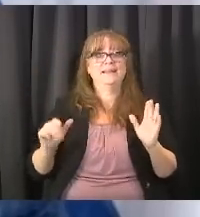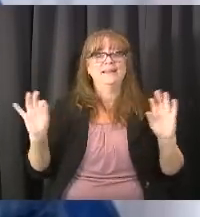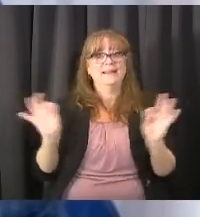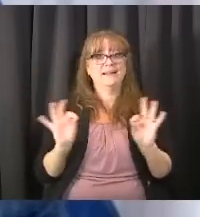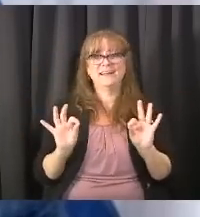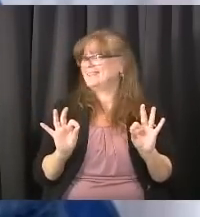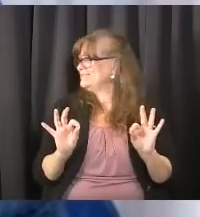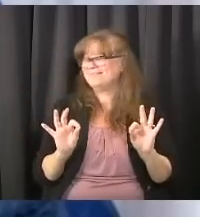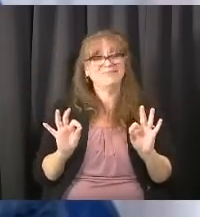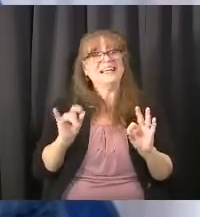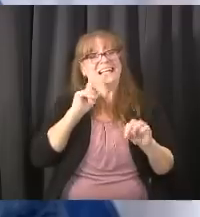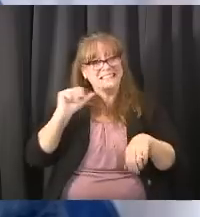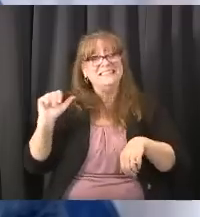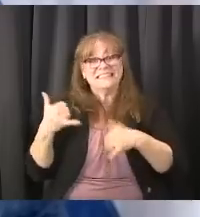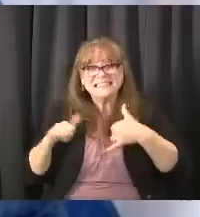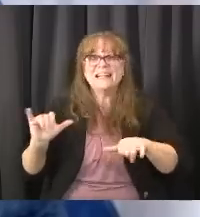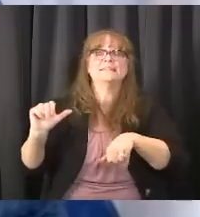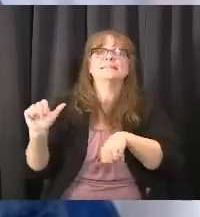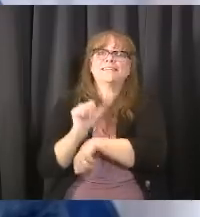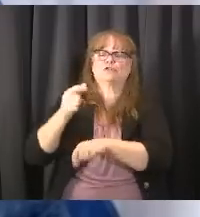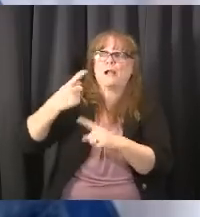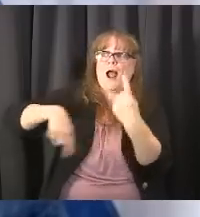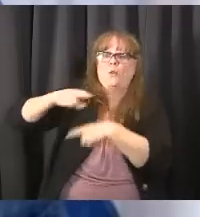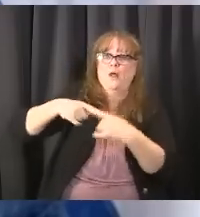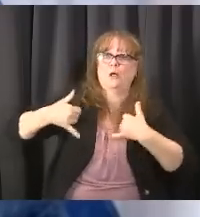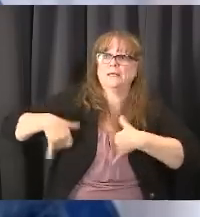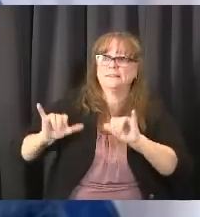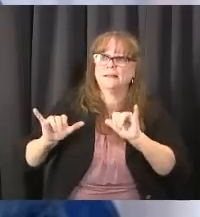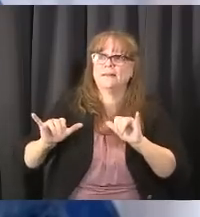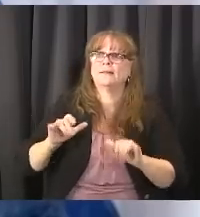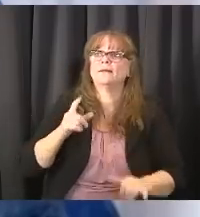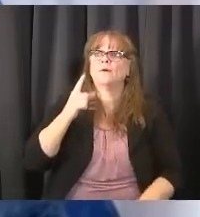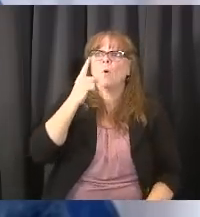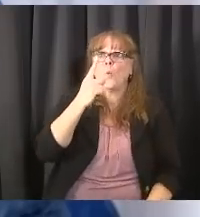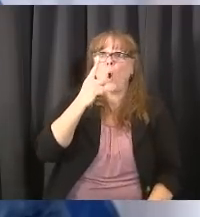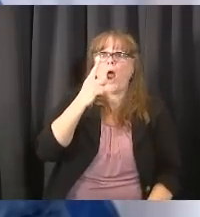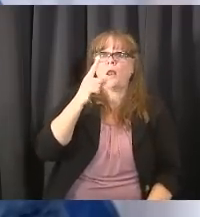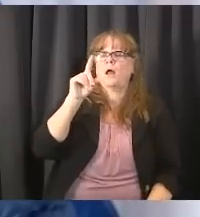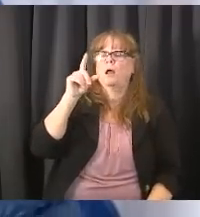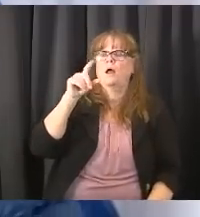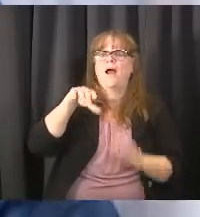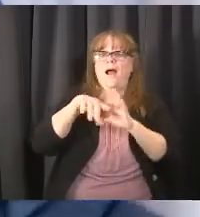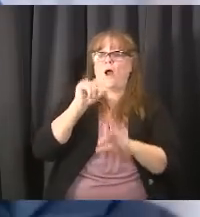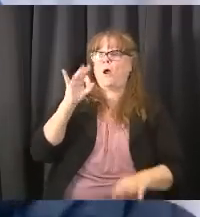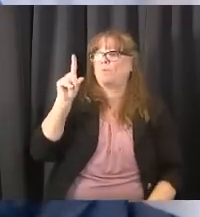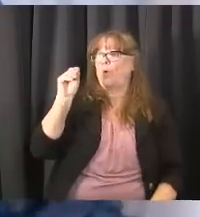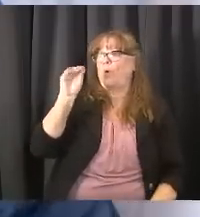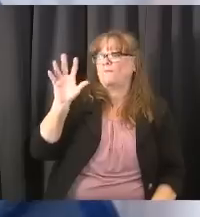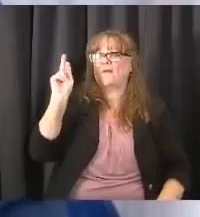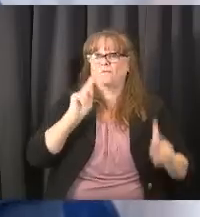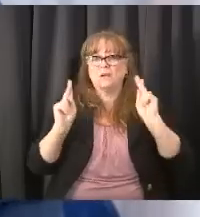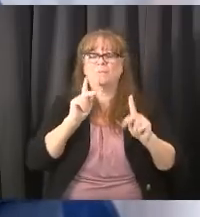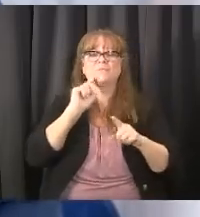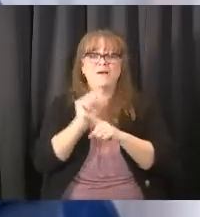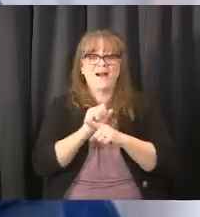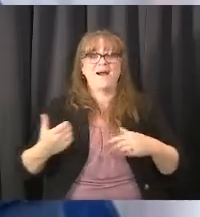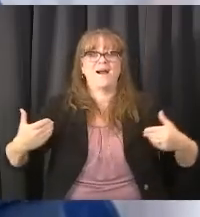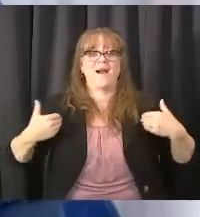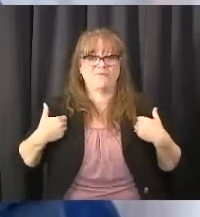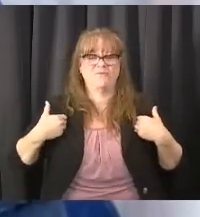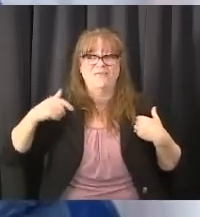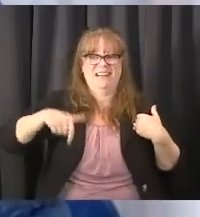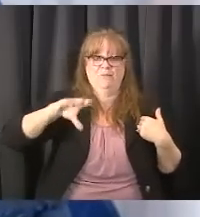105 Coloradans are contagious with coronavirus. That's why it's dangerous to have groups of people get